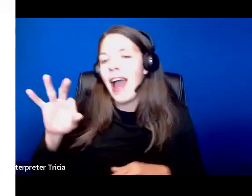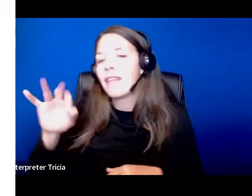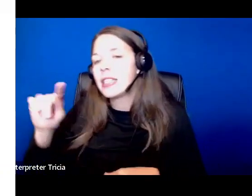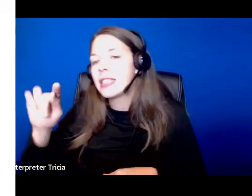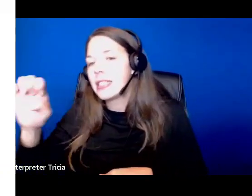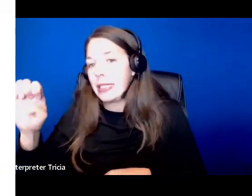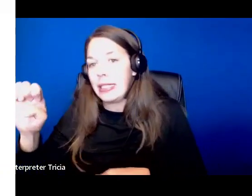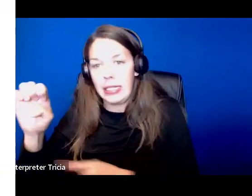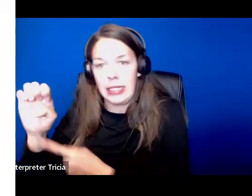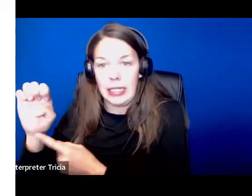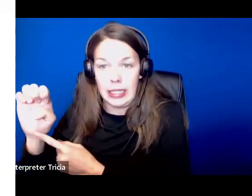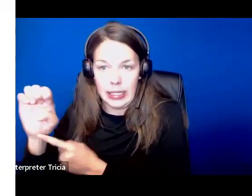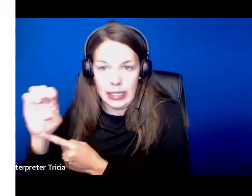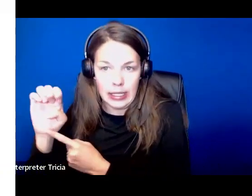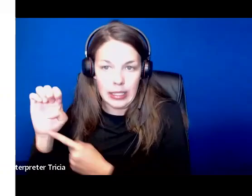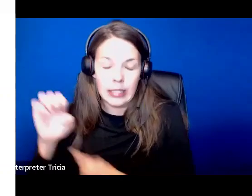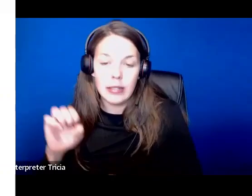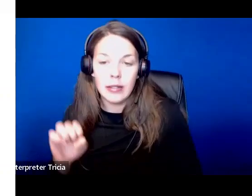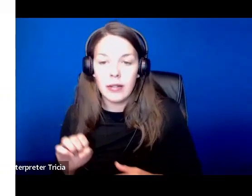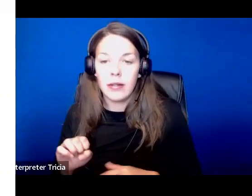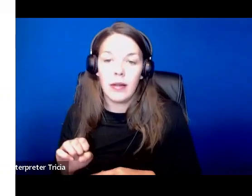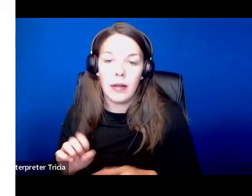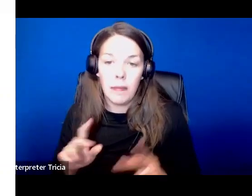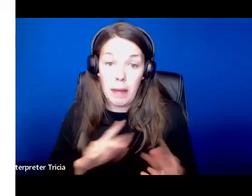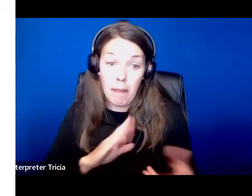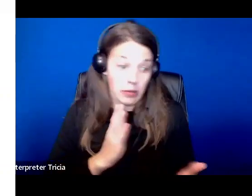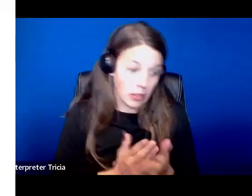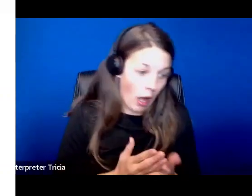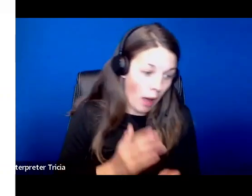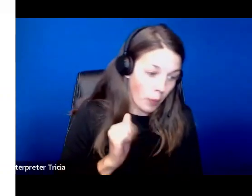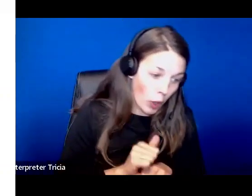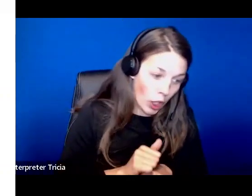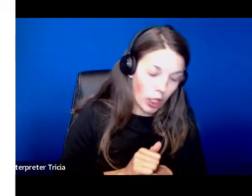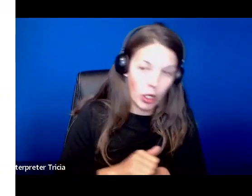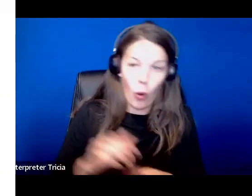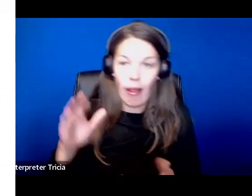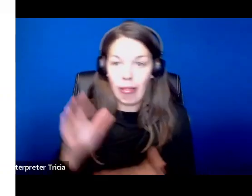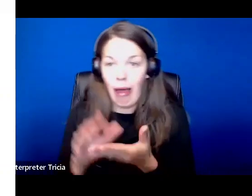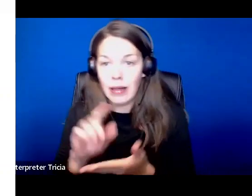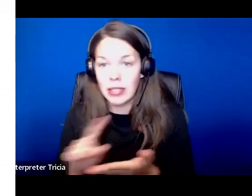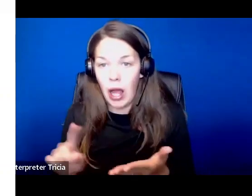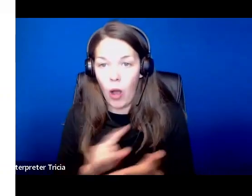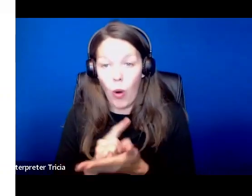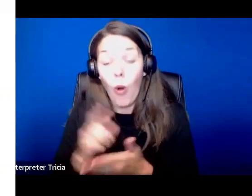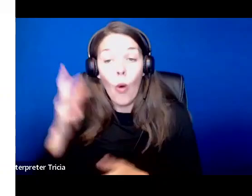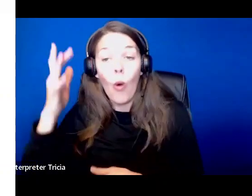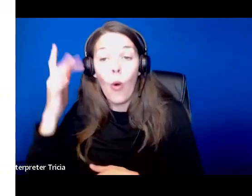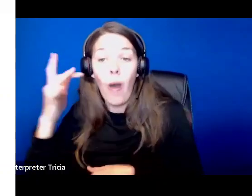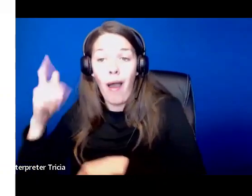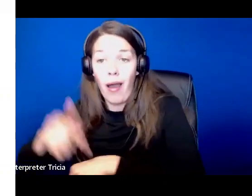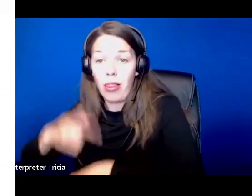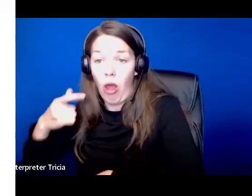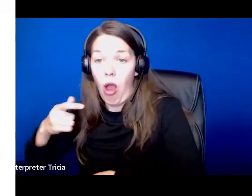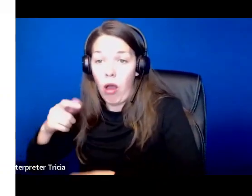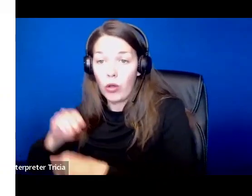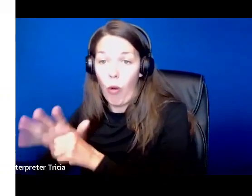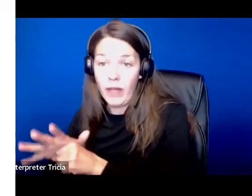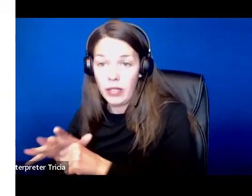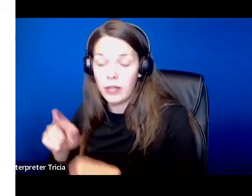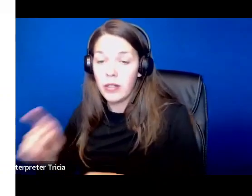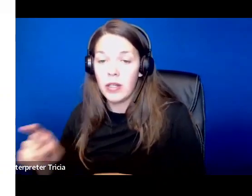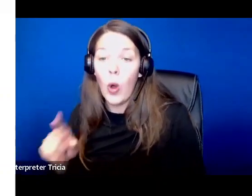from people either having to stop work or working fewer hours because of long COVID. And they said, it's